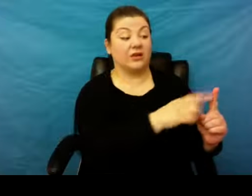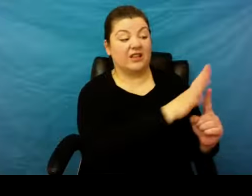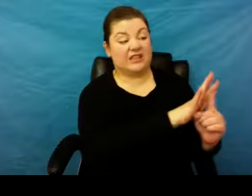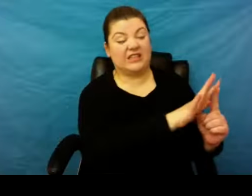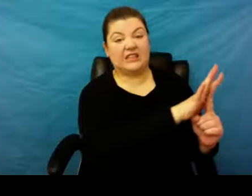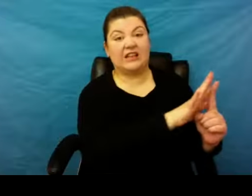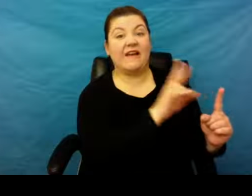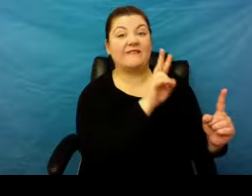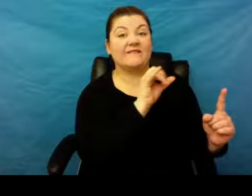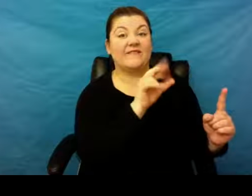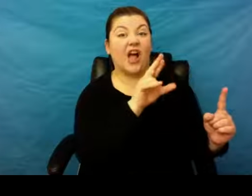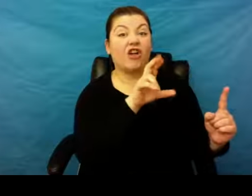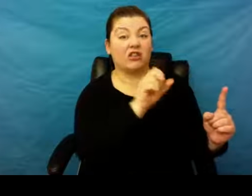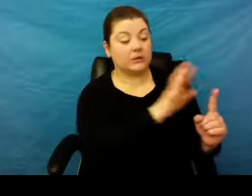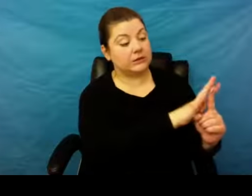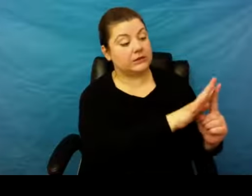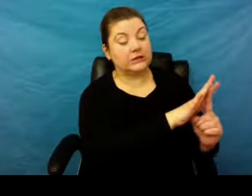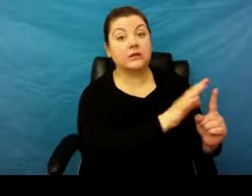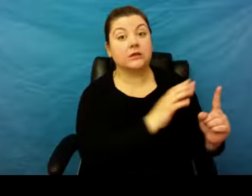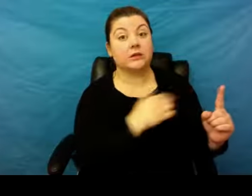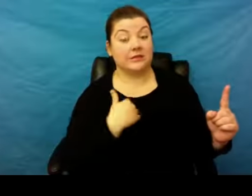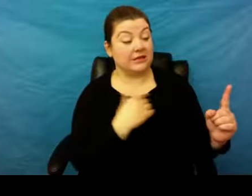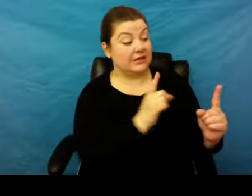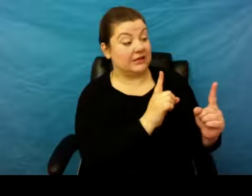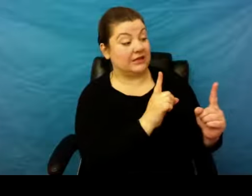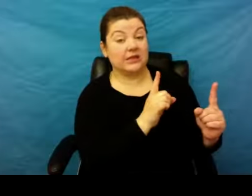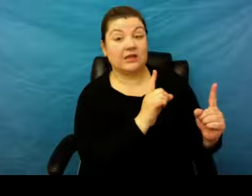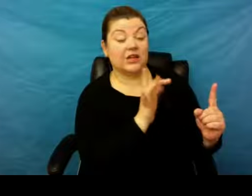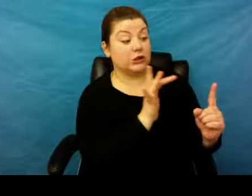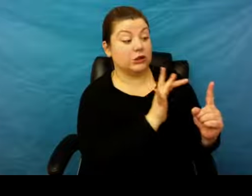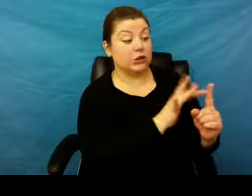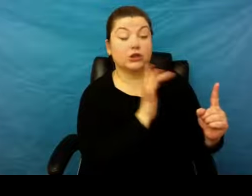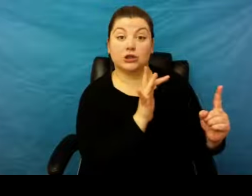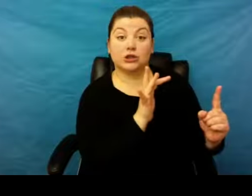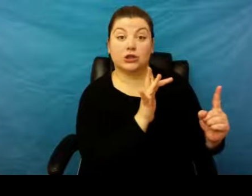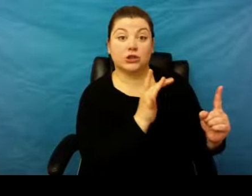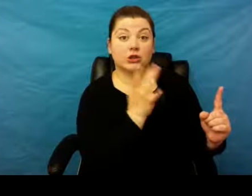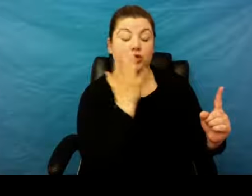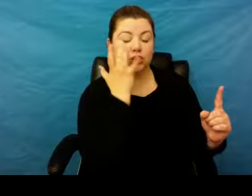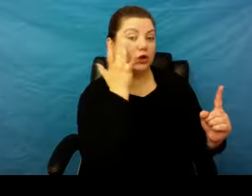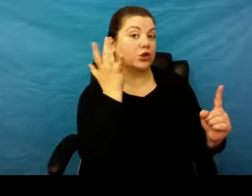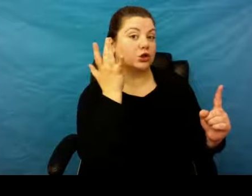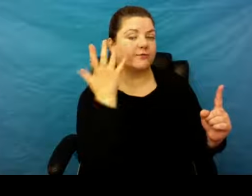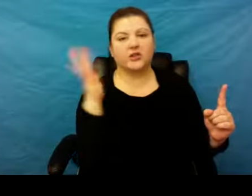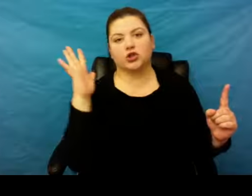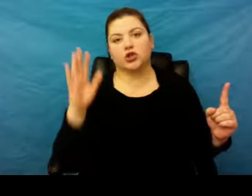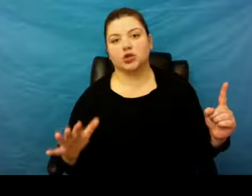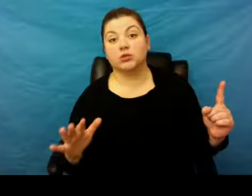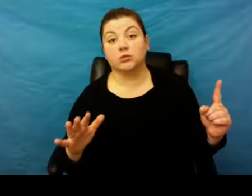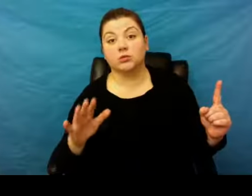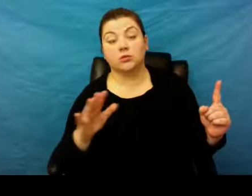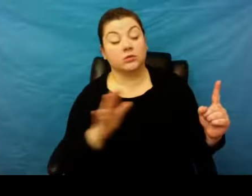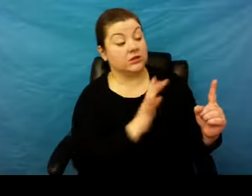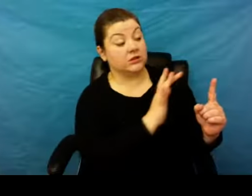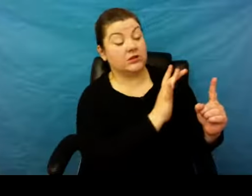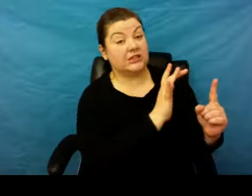virus almost exclusively from your hands to your face. From your hands to your face. And